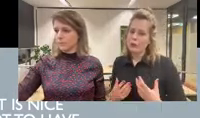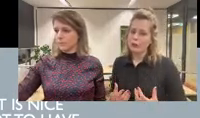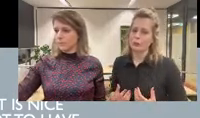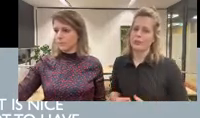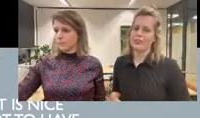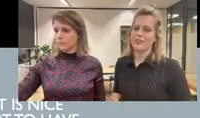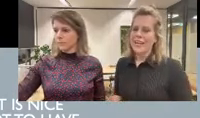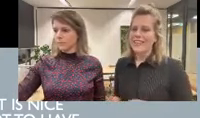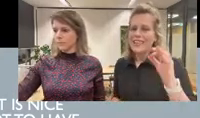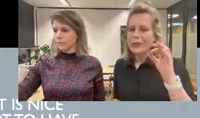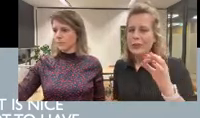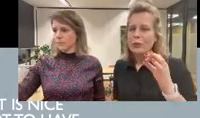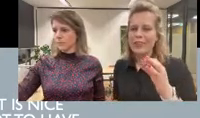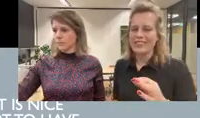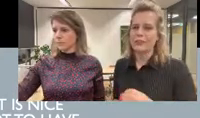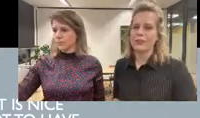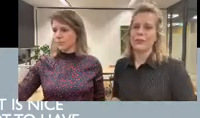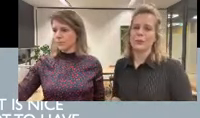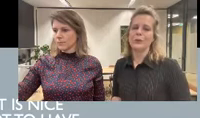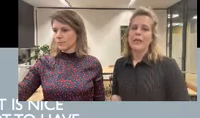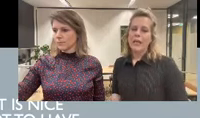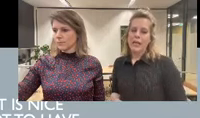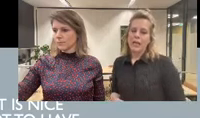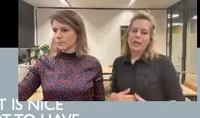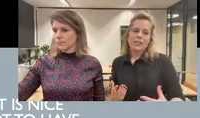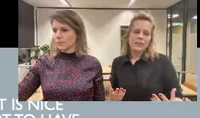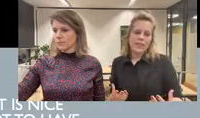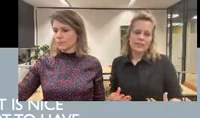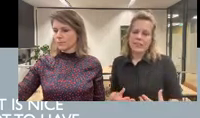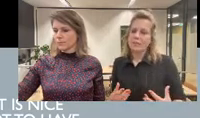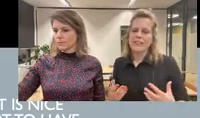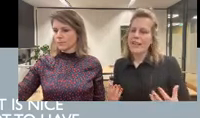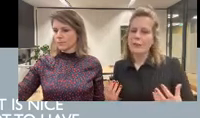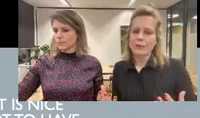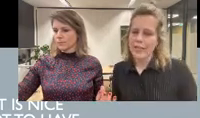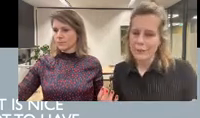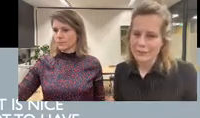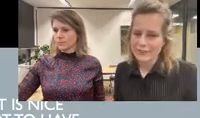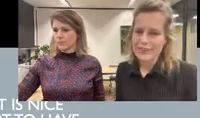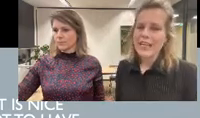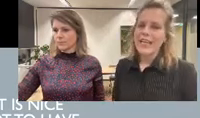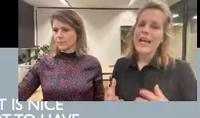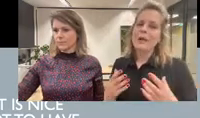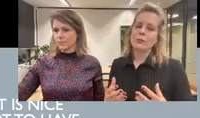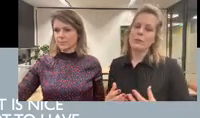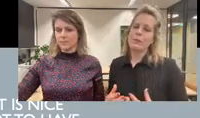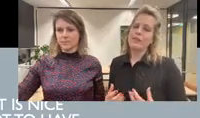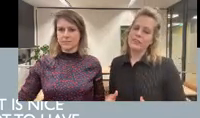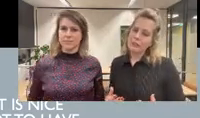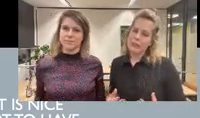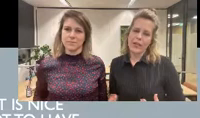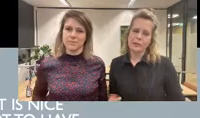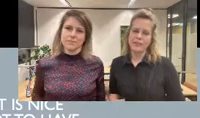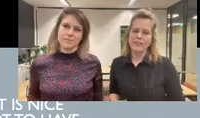about social workers. They do listen to you. And another said, give me several therapists. It helps me